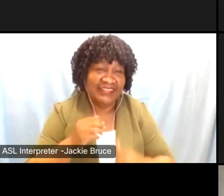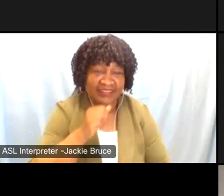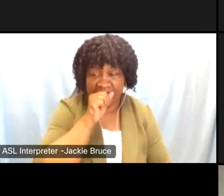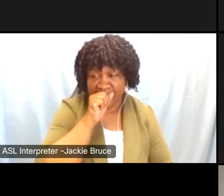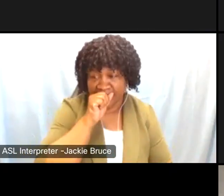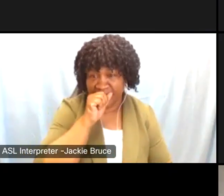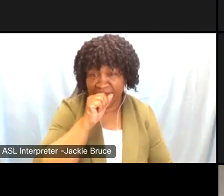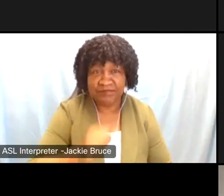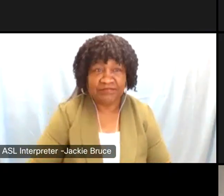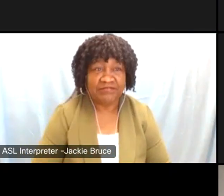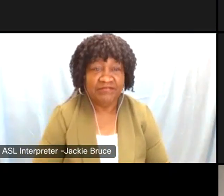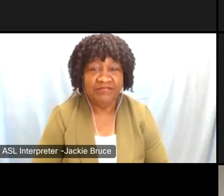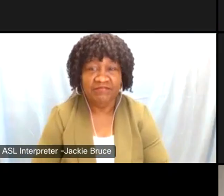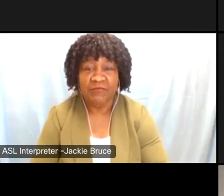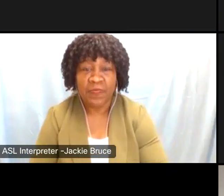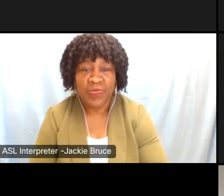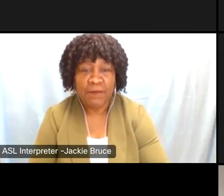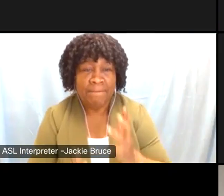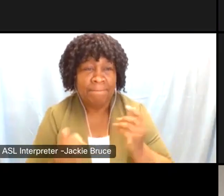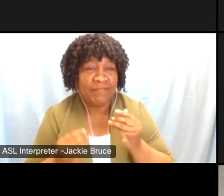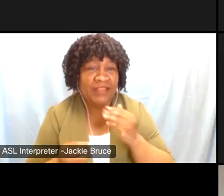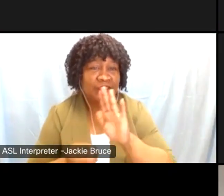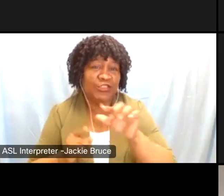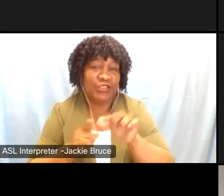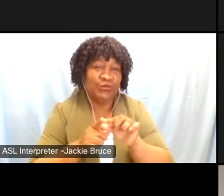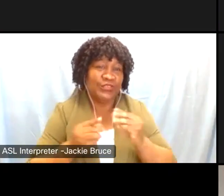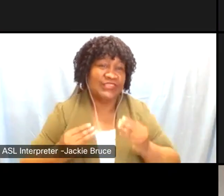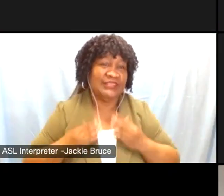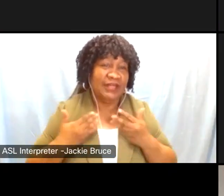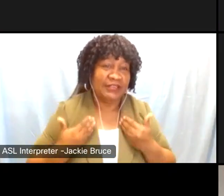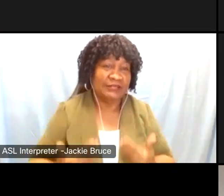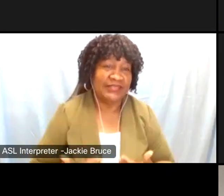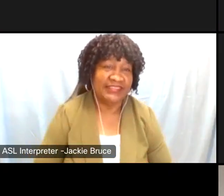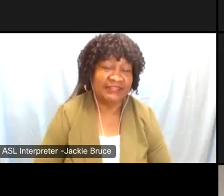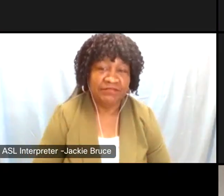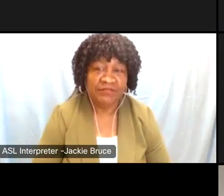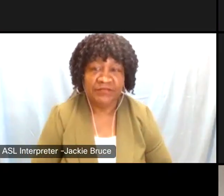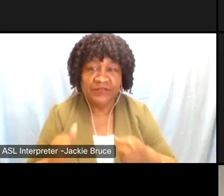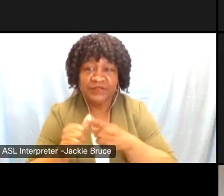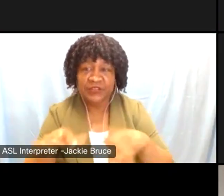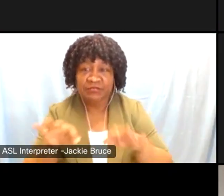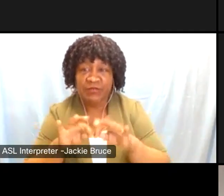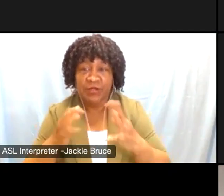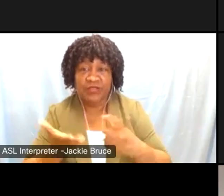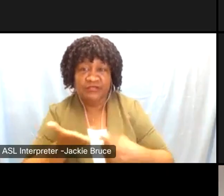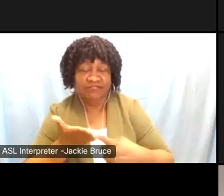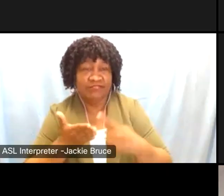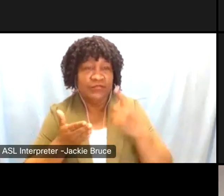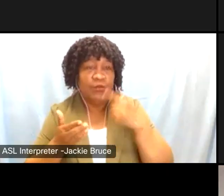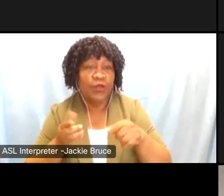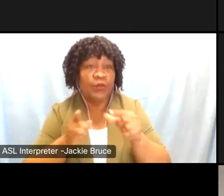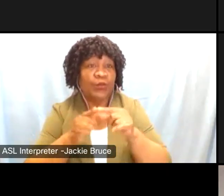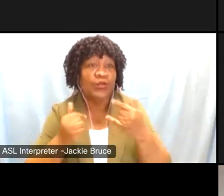Inspired by your words, Shaniqua, I want to foreground a bit the work that I do as an